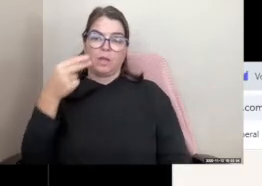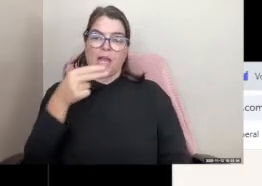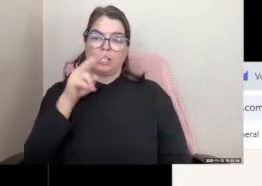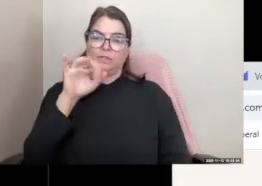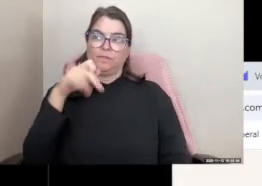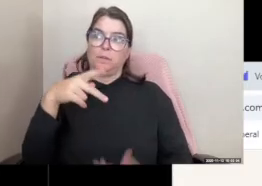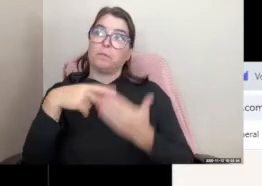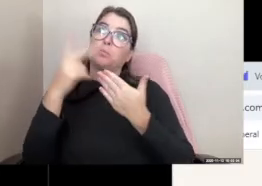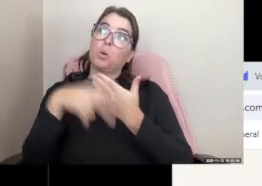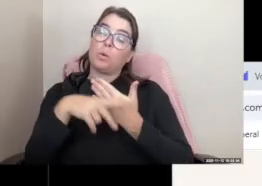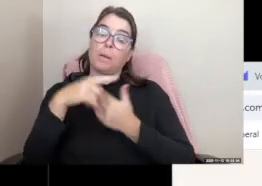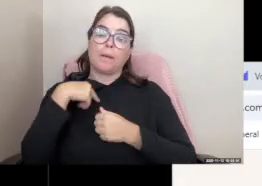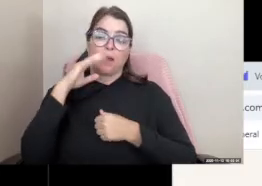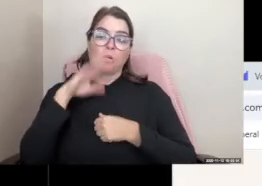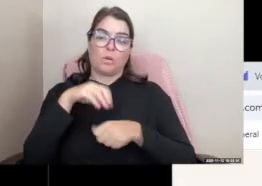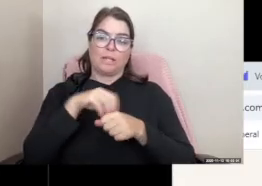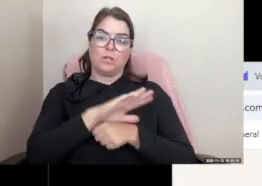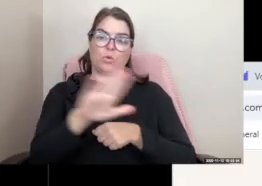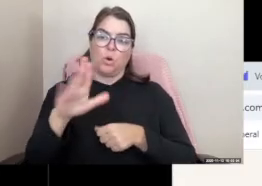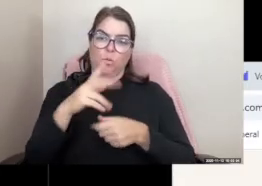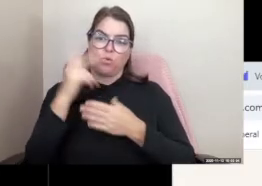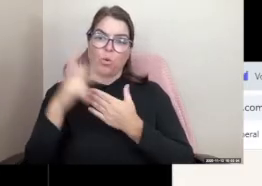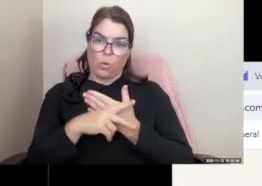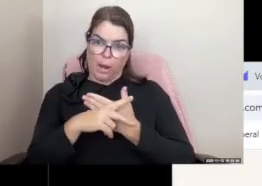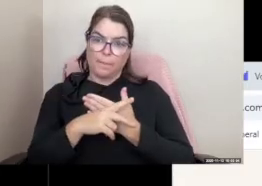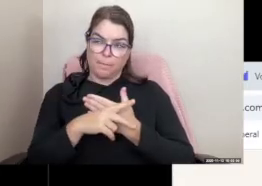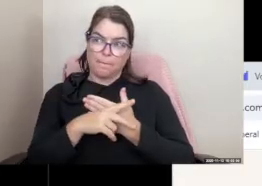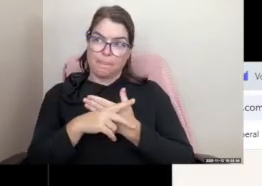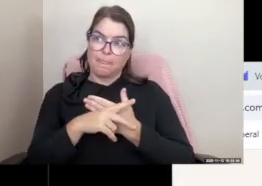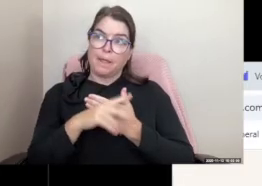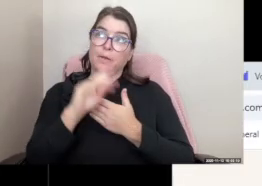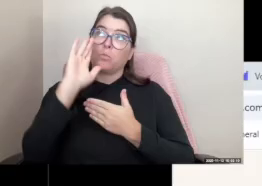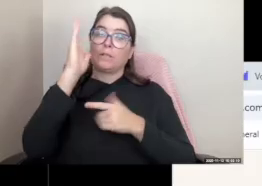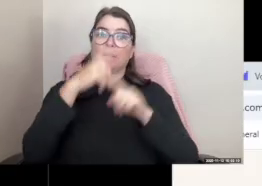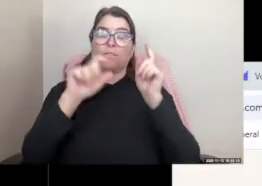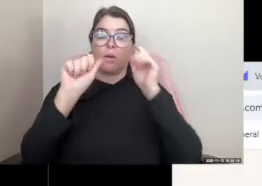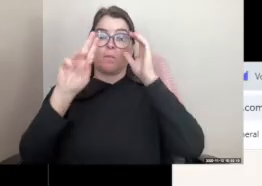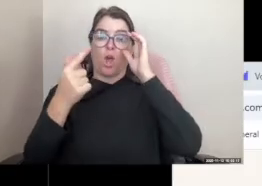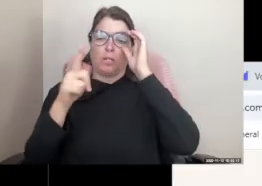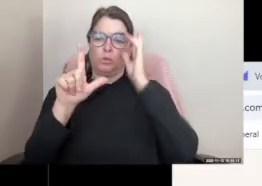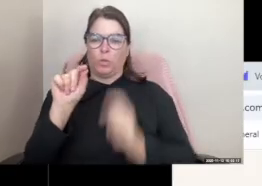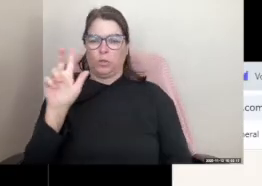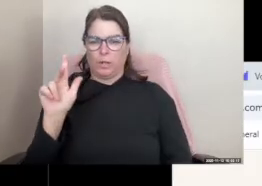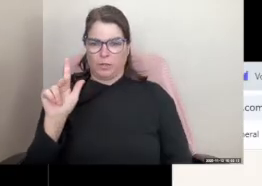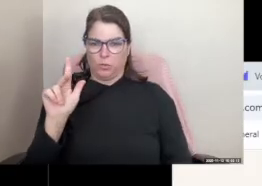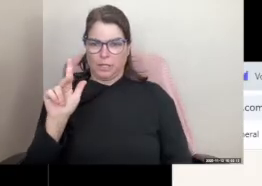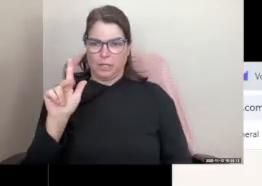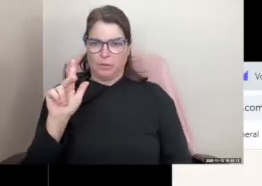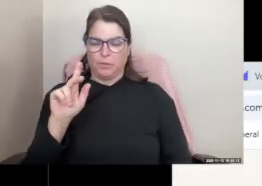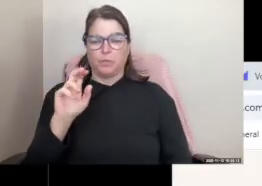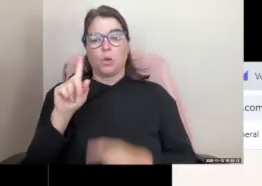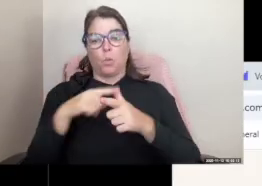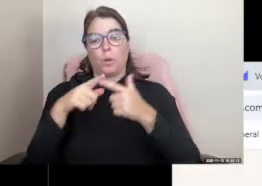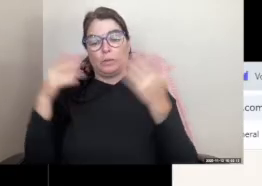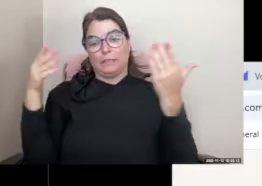models too. So we're all trying to figure this out, but it's hard. I also want to just add, we had that